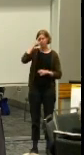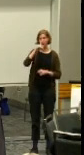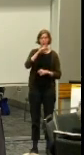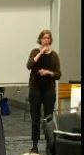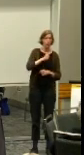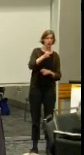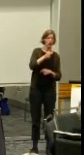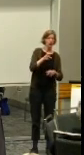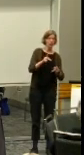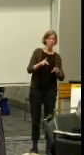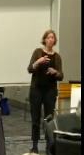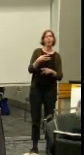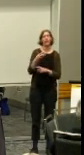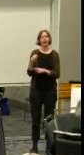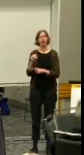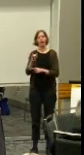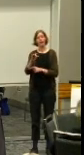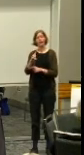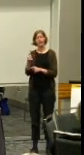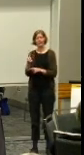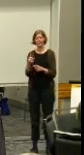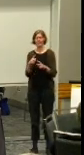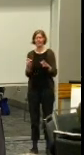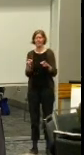I don't think it has to do with age.